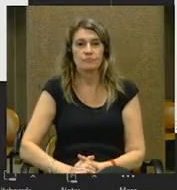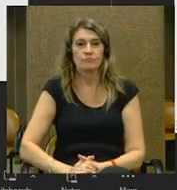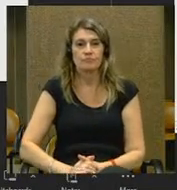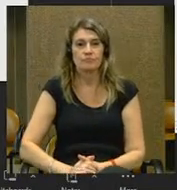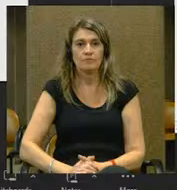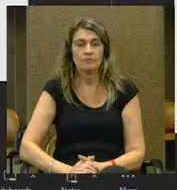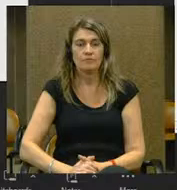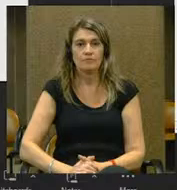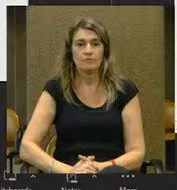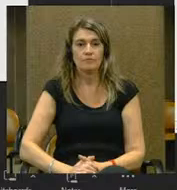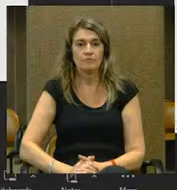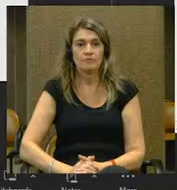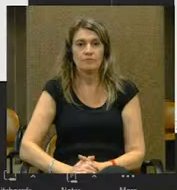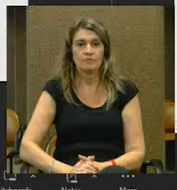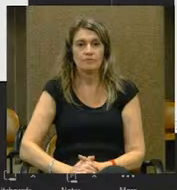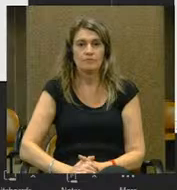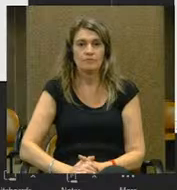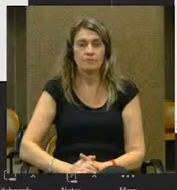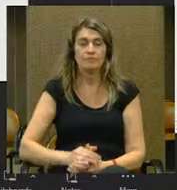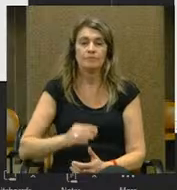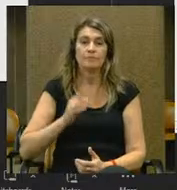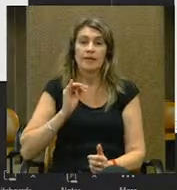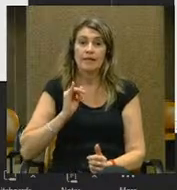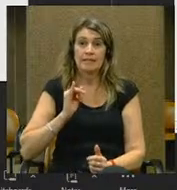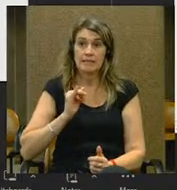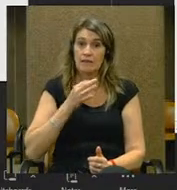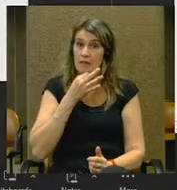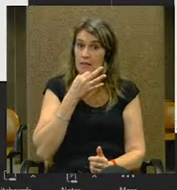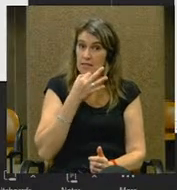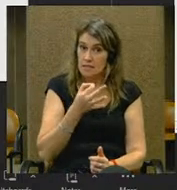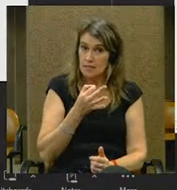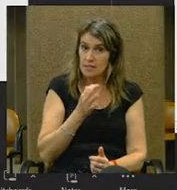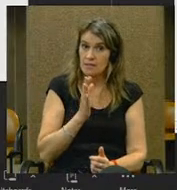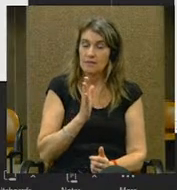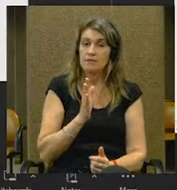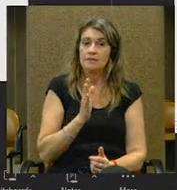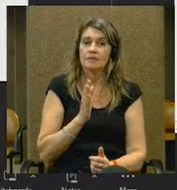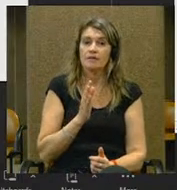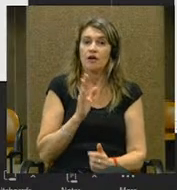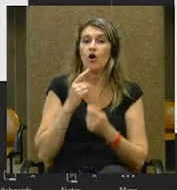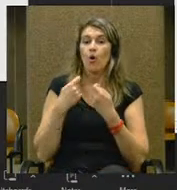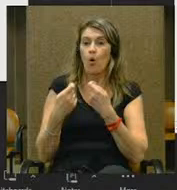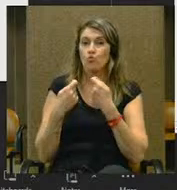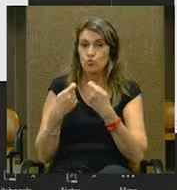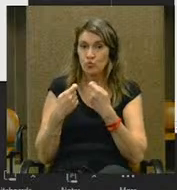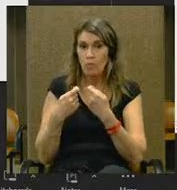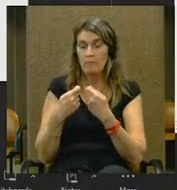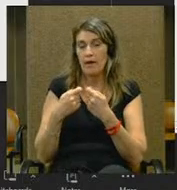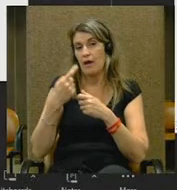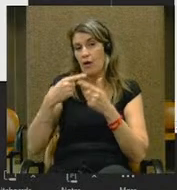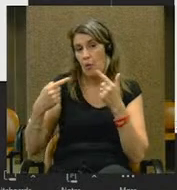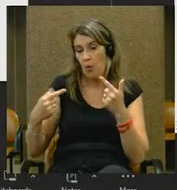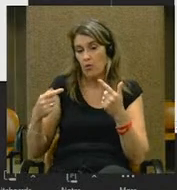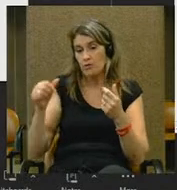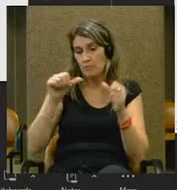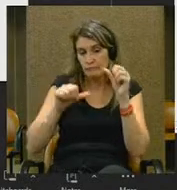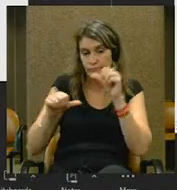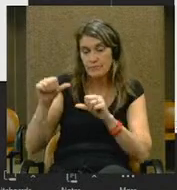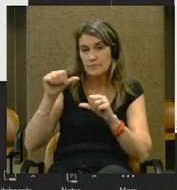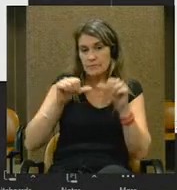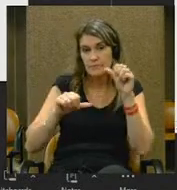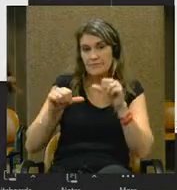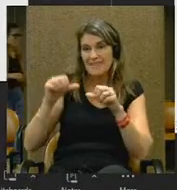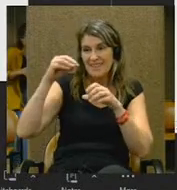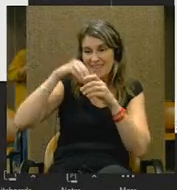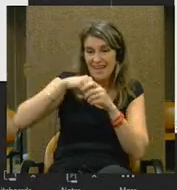It's quite clear that consuming products of known contents and purities free from contamination is